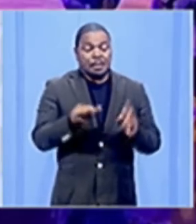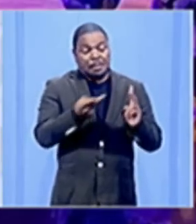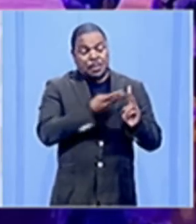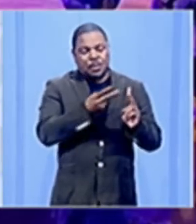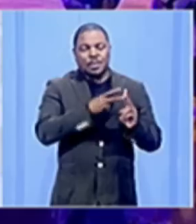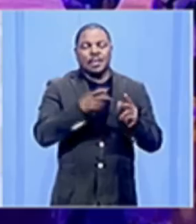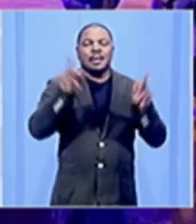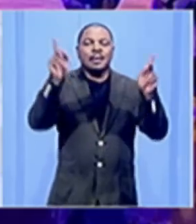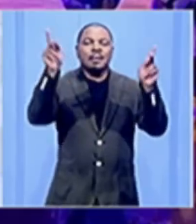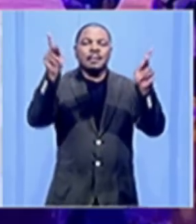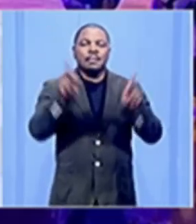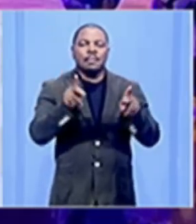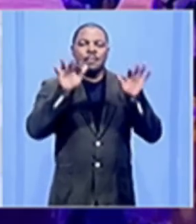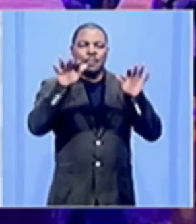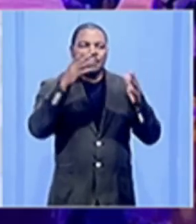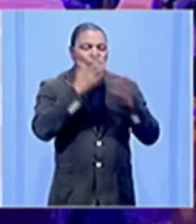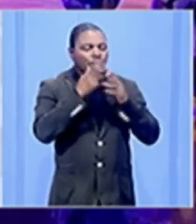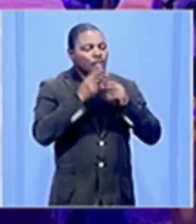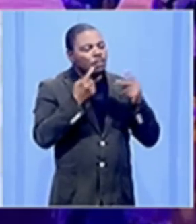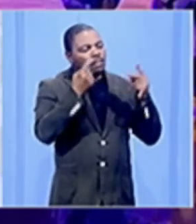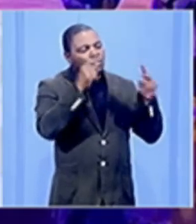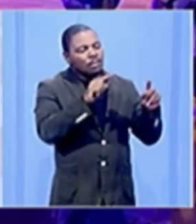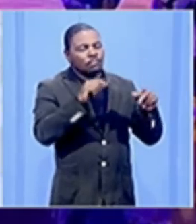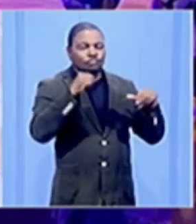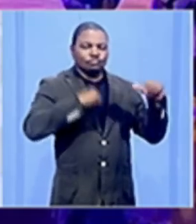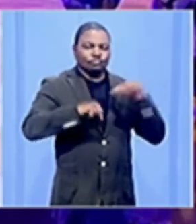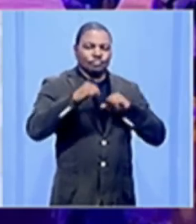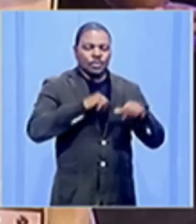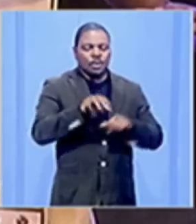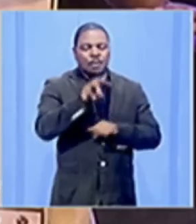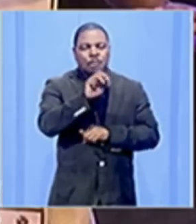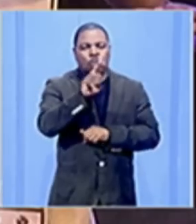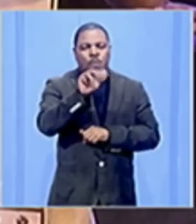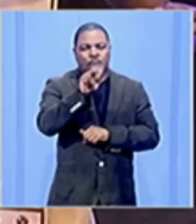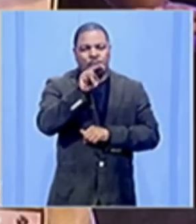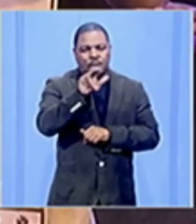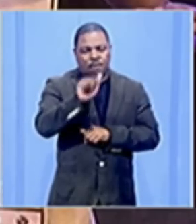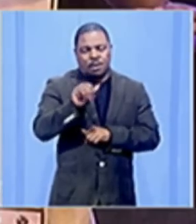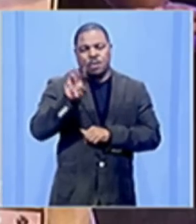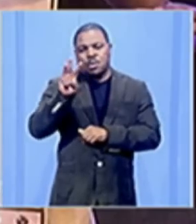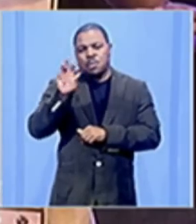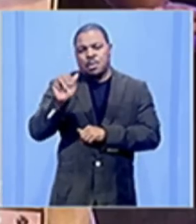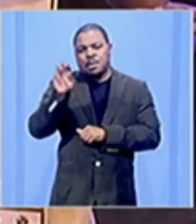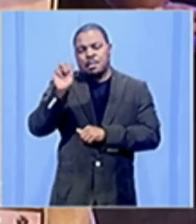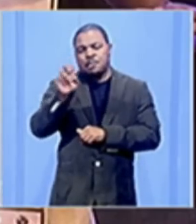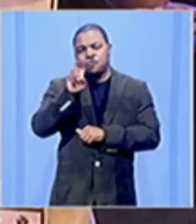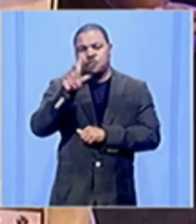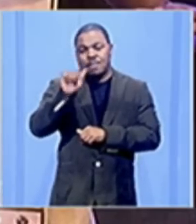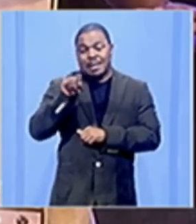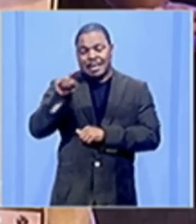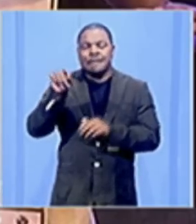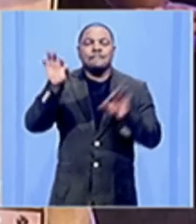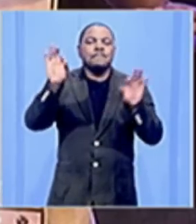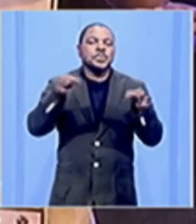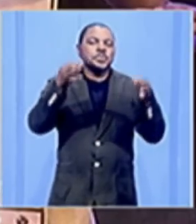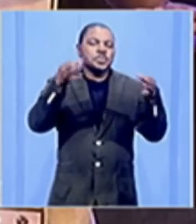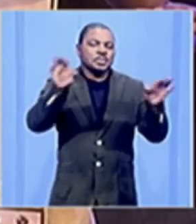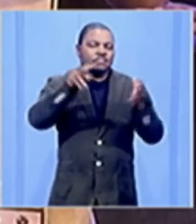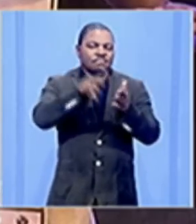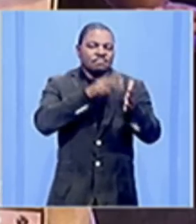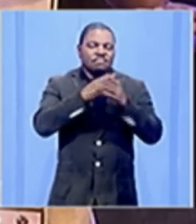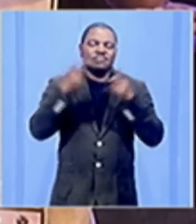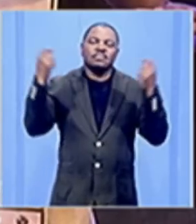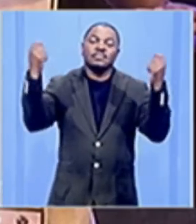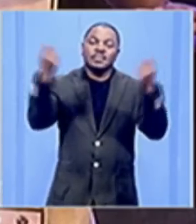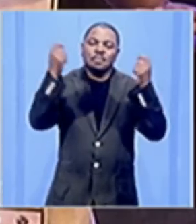badiragatsi ba kwa Kimberley ba tlile go diragatsa Moana wa Mvula e leng tiragatso ya mmino e ketekang seAfrika.